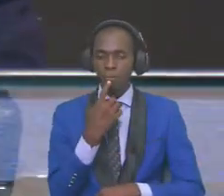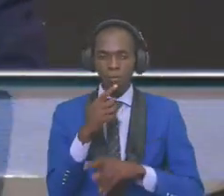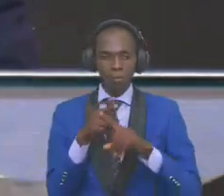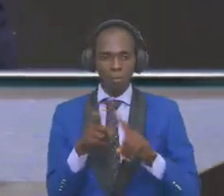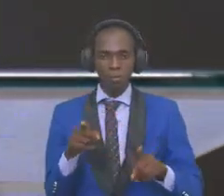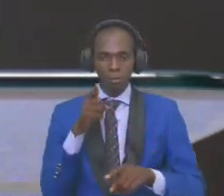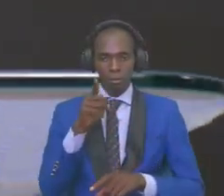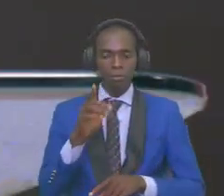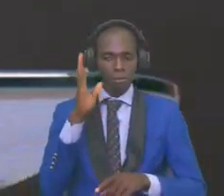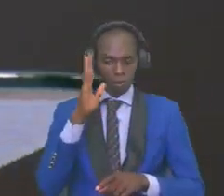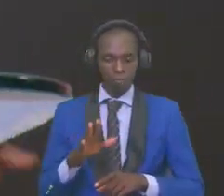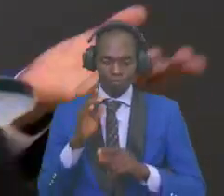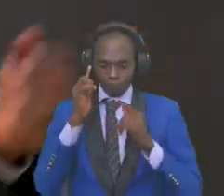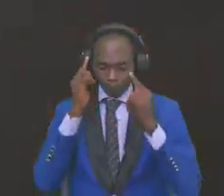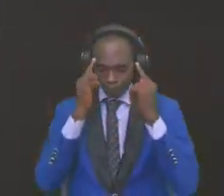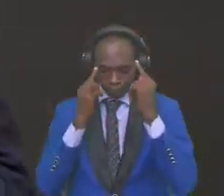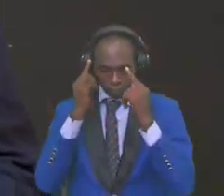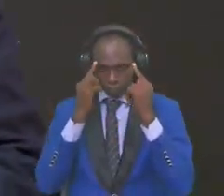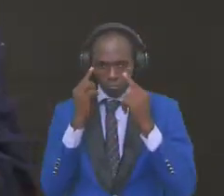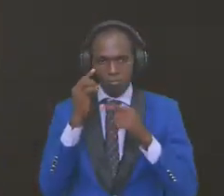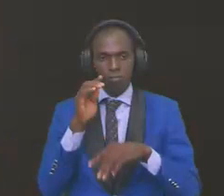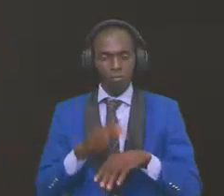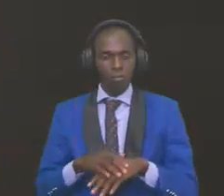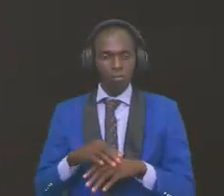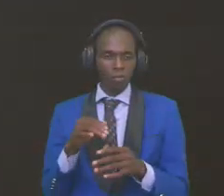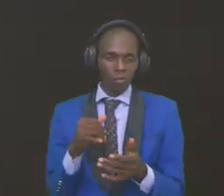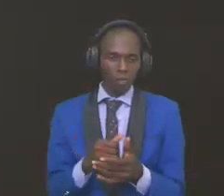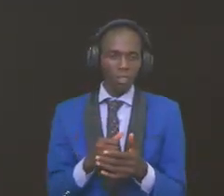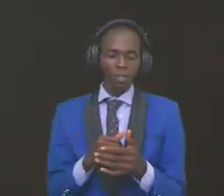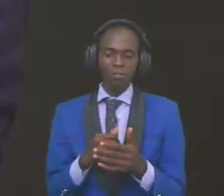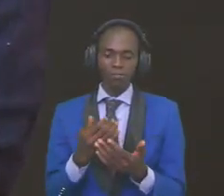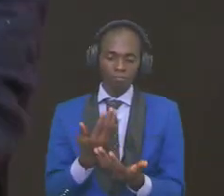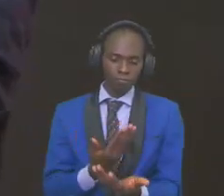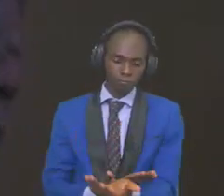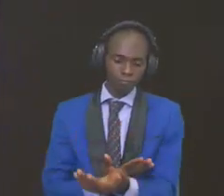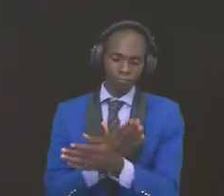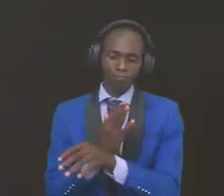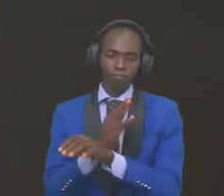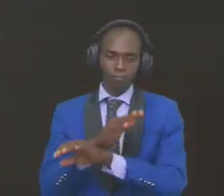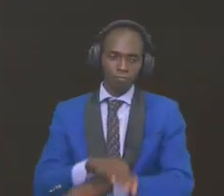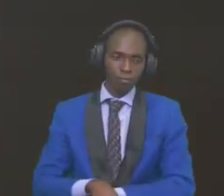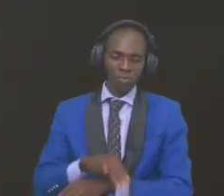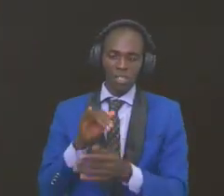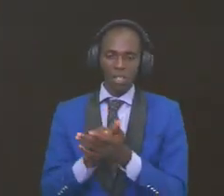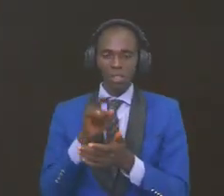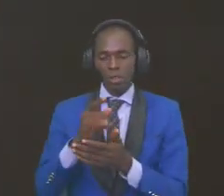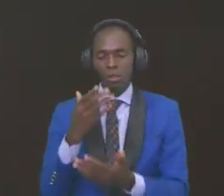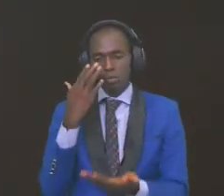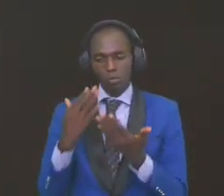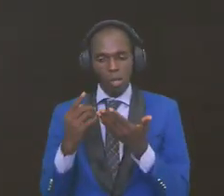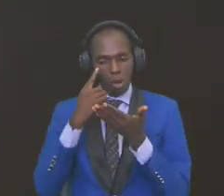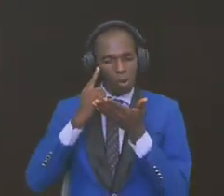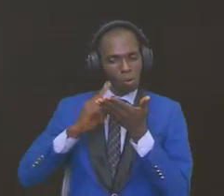thou shalt meditate therein day and night, that thou mayest observe to